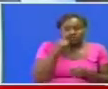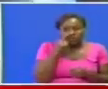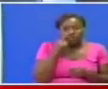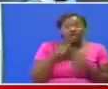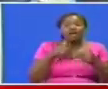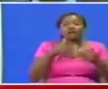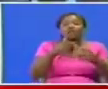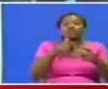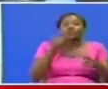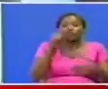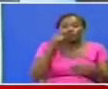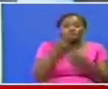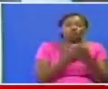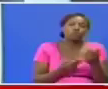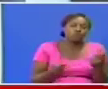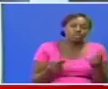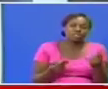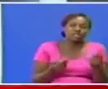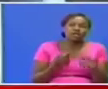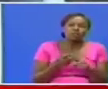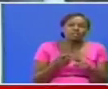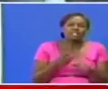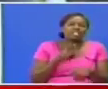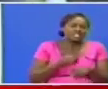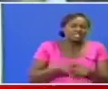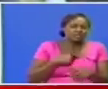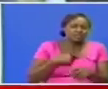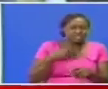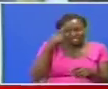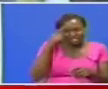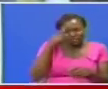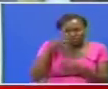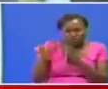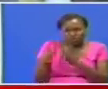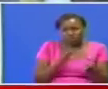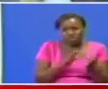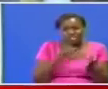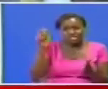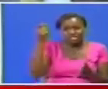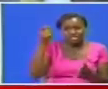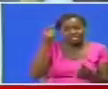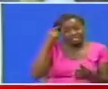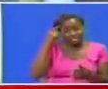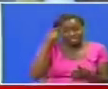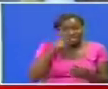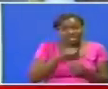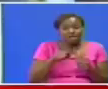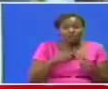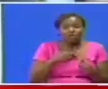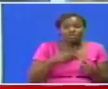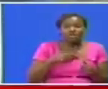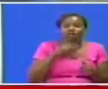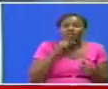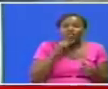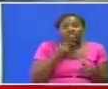from home, or both. When I think about opportunity for Kenyans, I think about my father who still